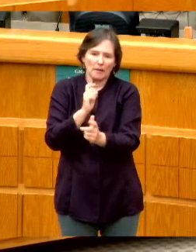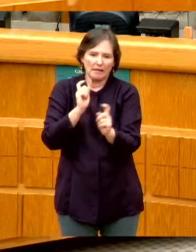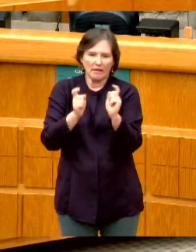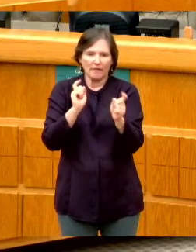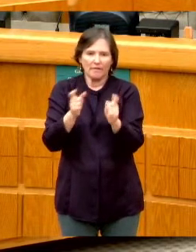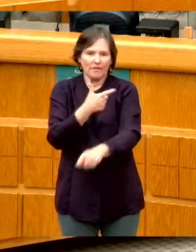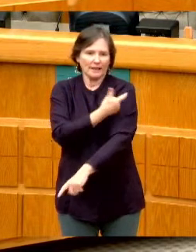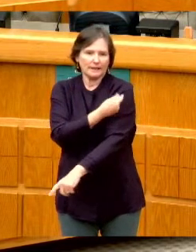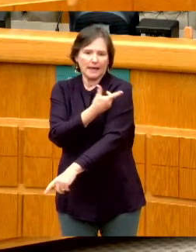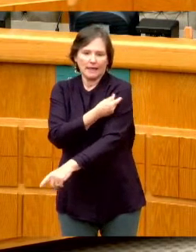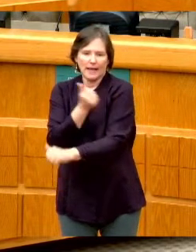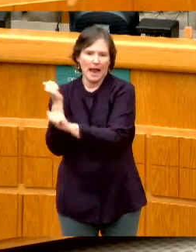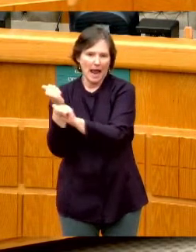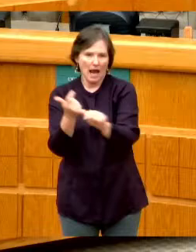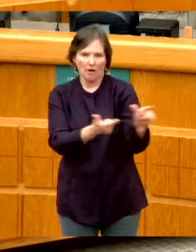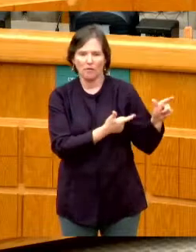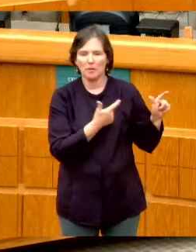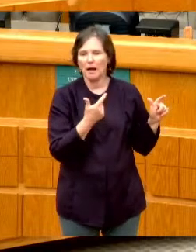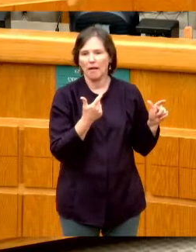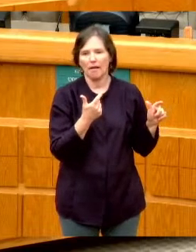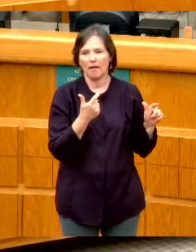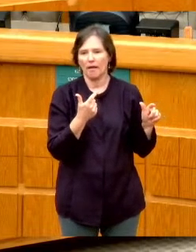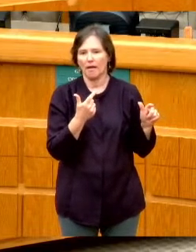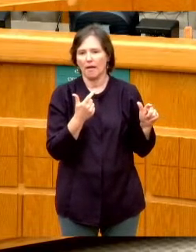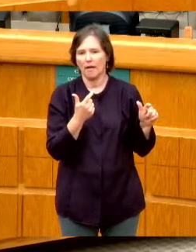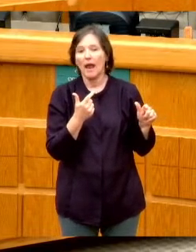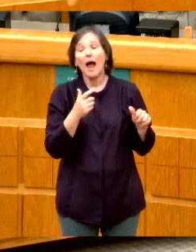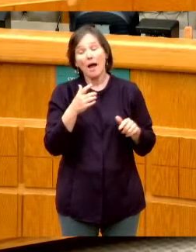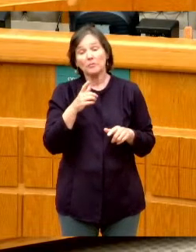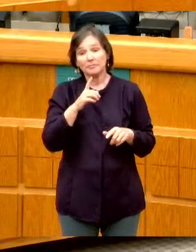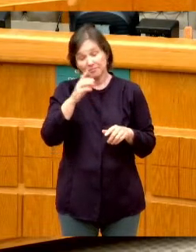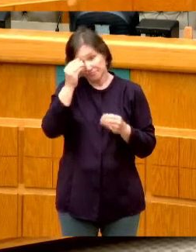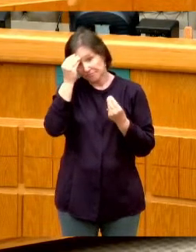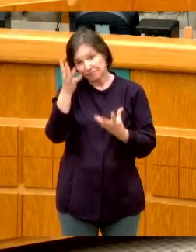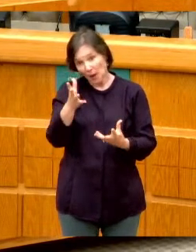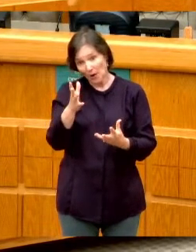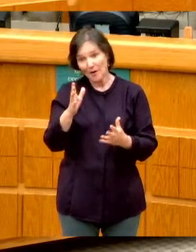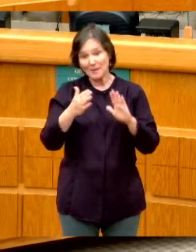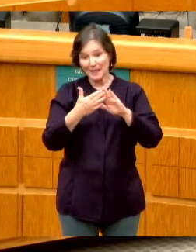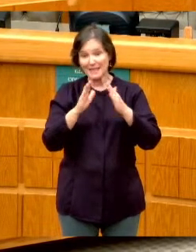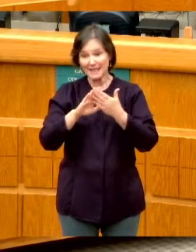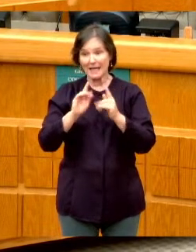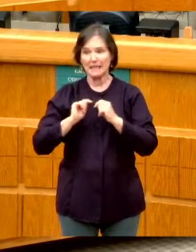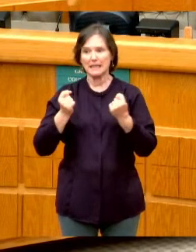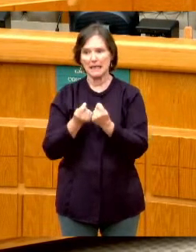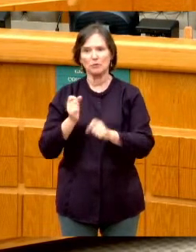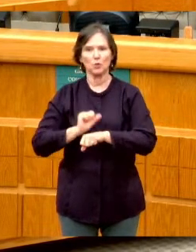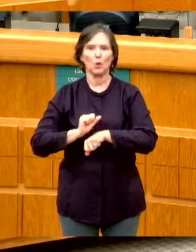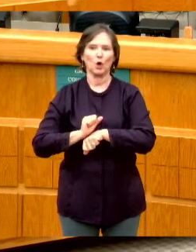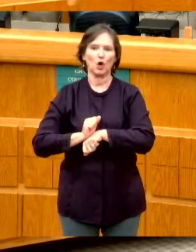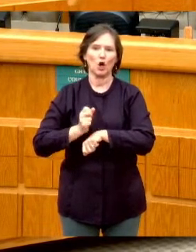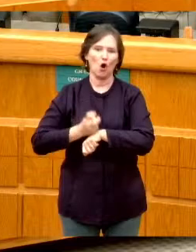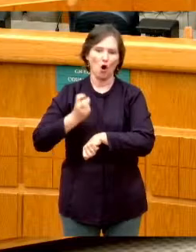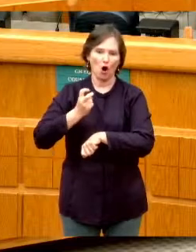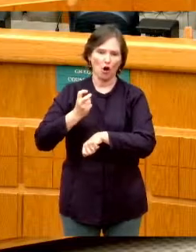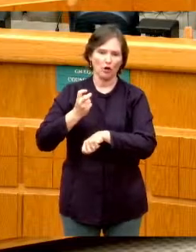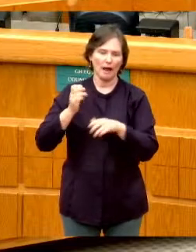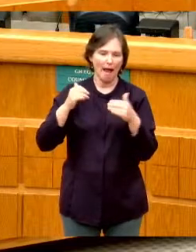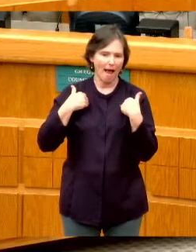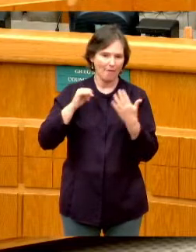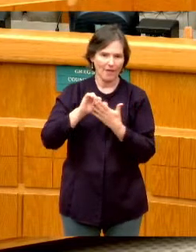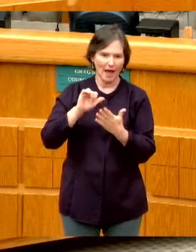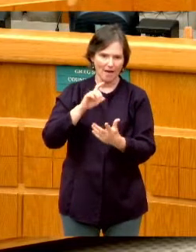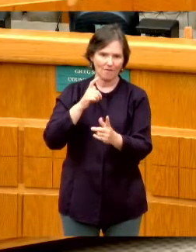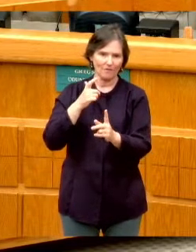we appreciate the patience. But I can tell you this entire team on this side of it is working very hard for that to happen daily.